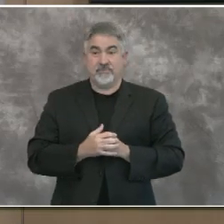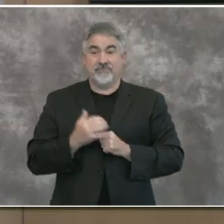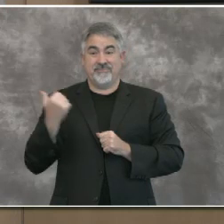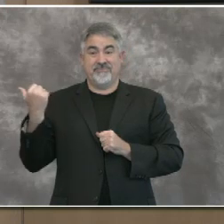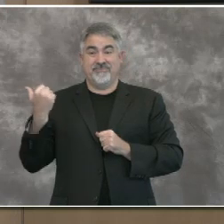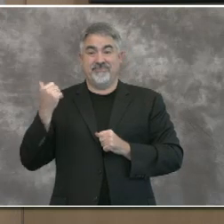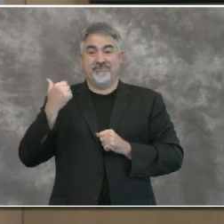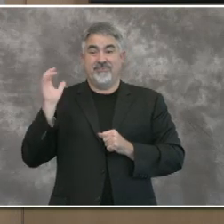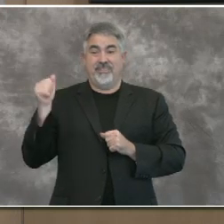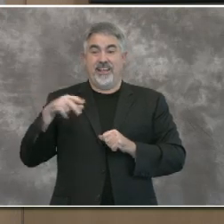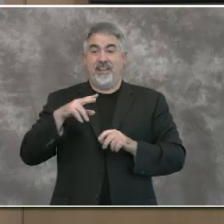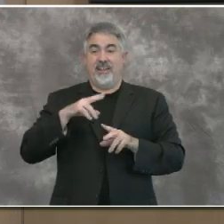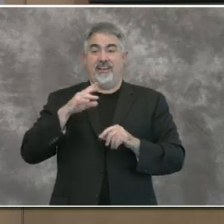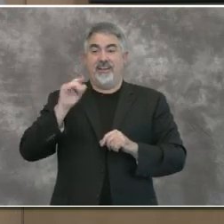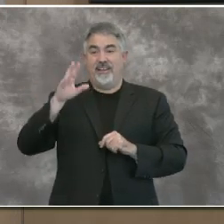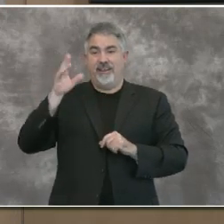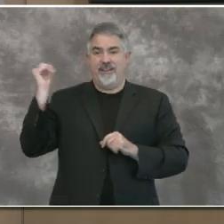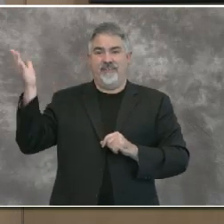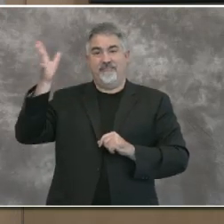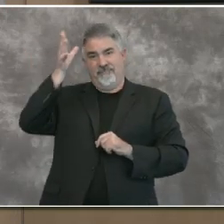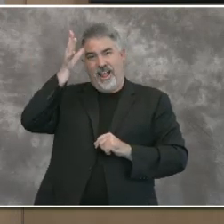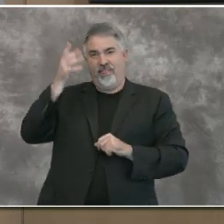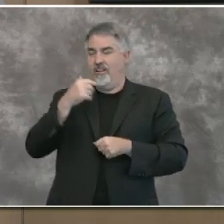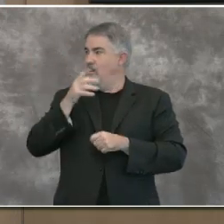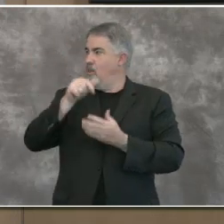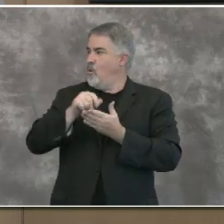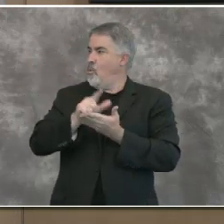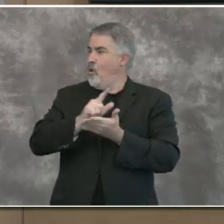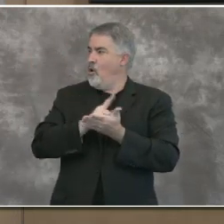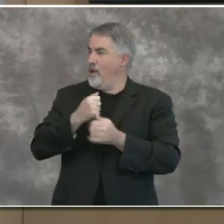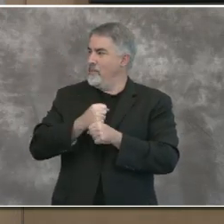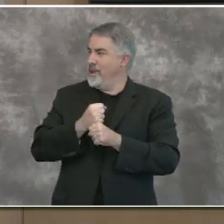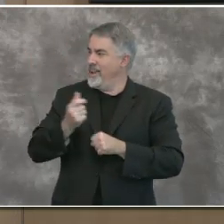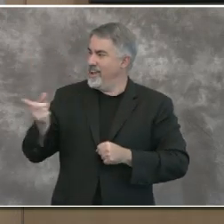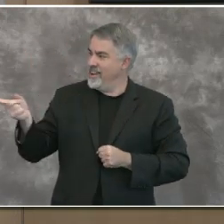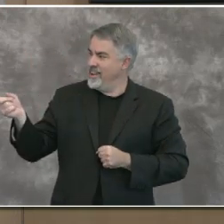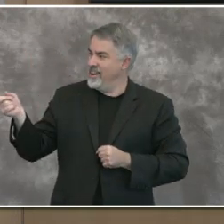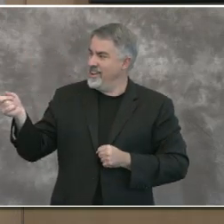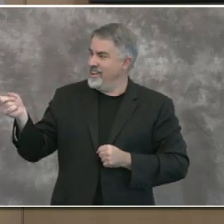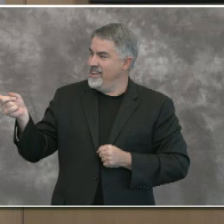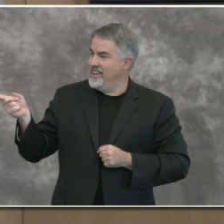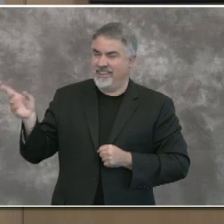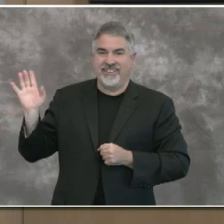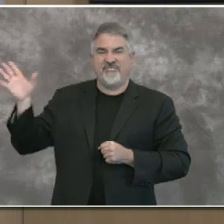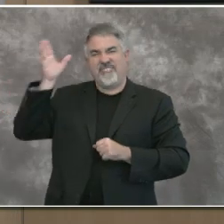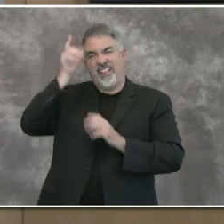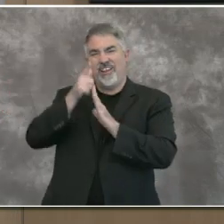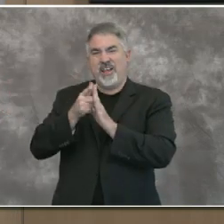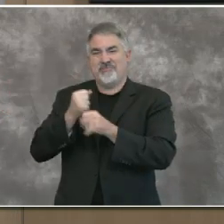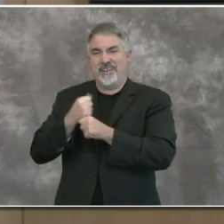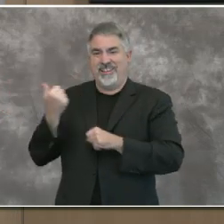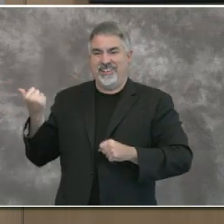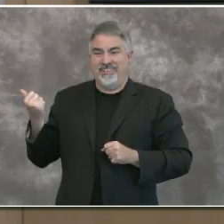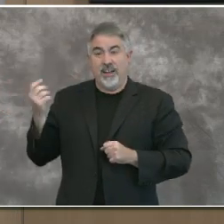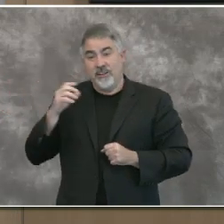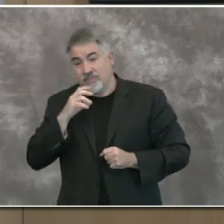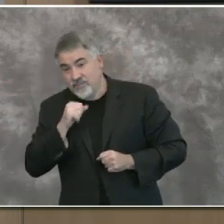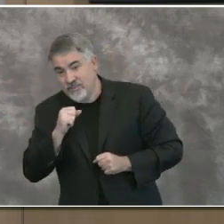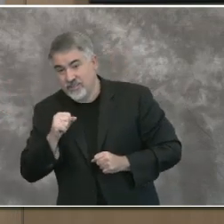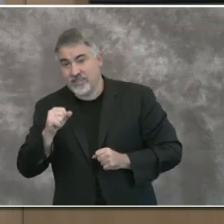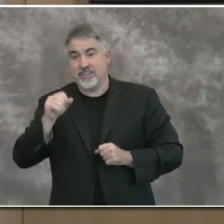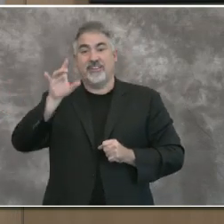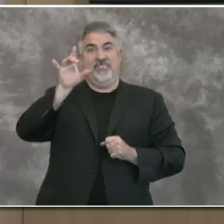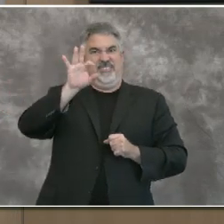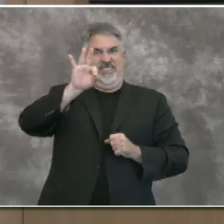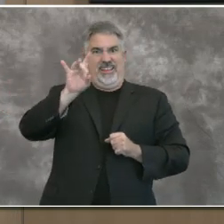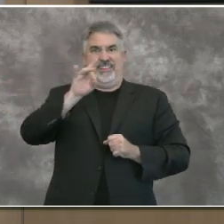My father-in-law is John Willett. He's 98 years old. In fact, he'll be 99 years in June.